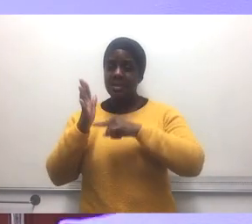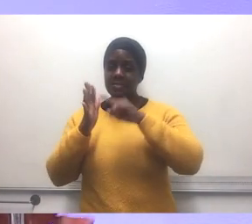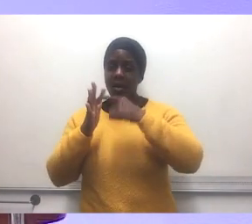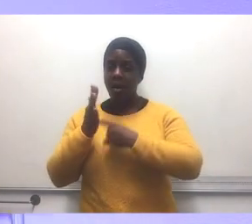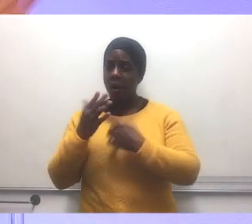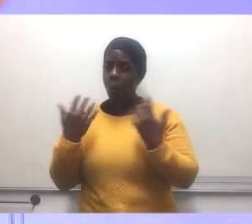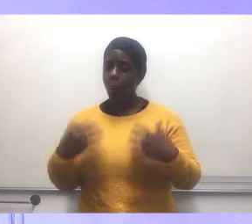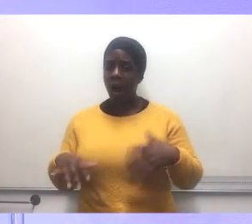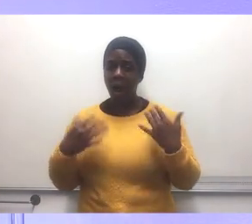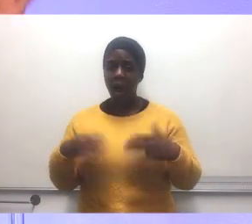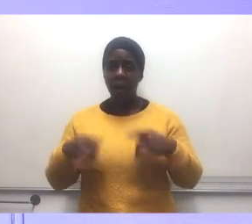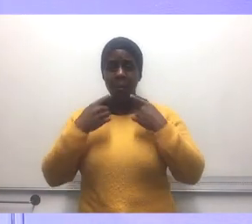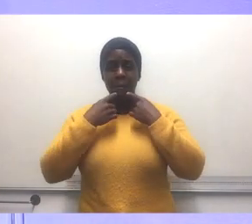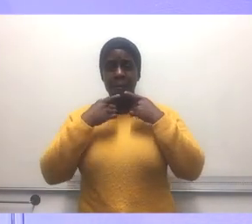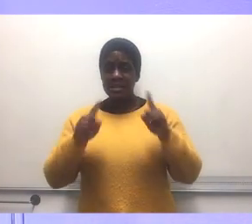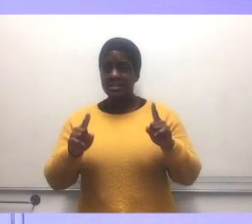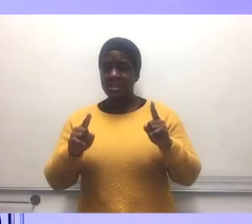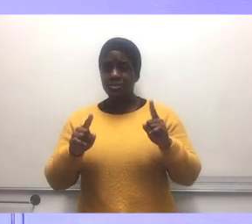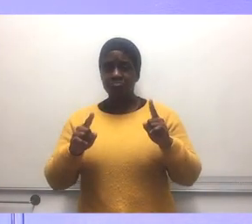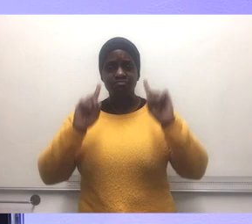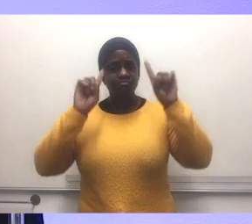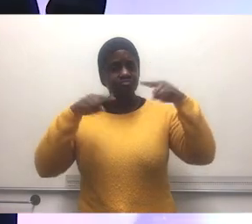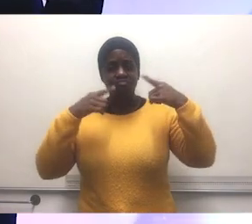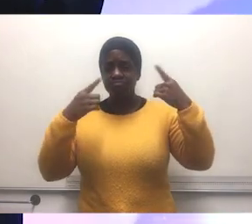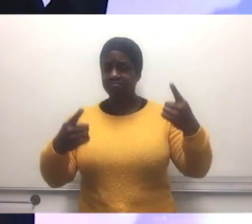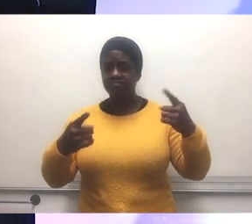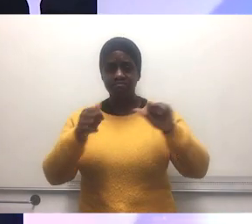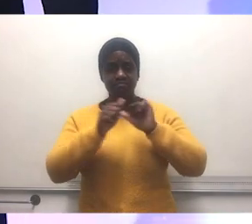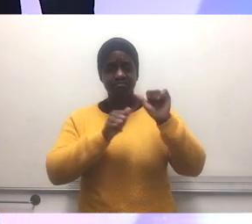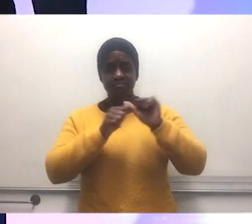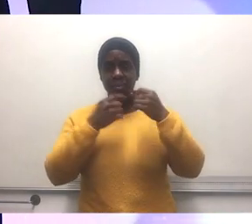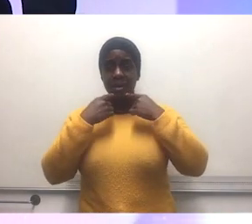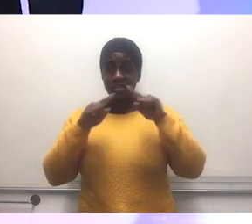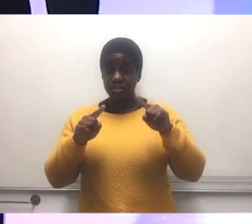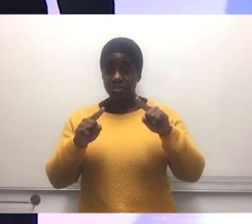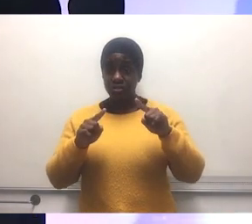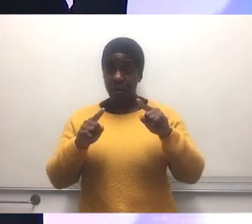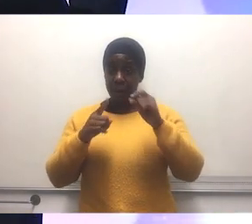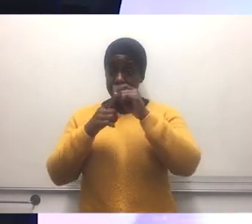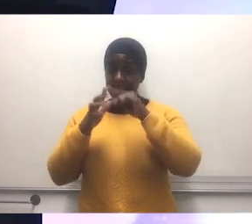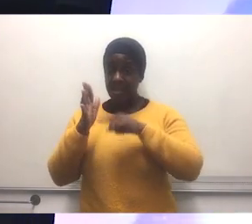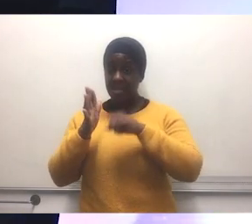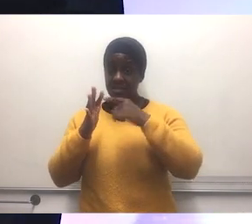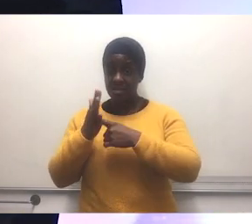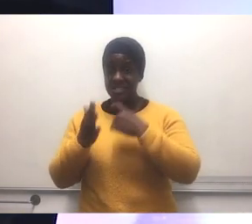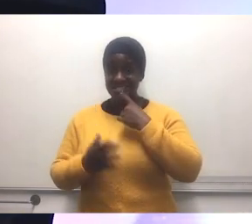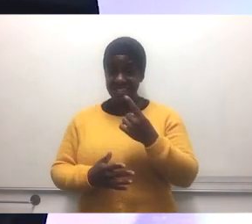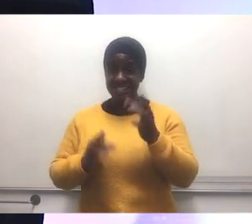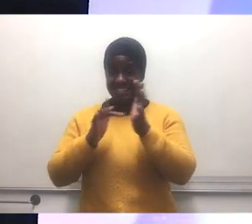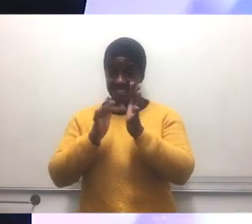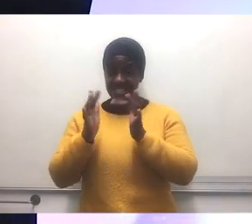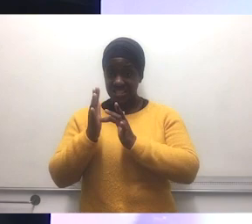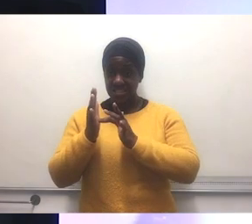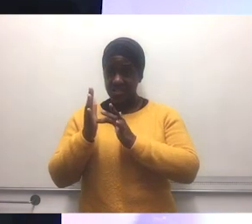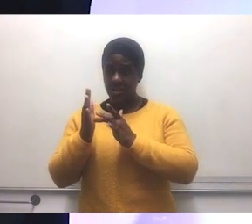message tonight. I cannot improve on this message. Yes, Peter said, Jesus